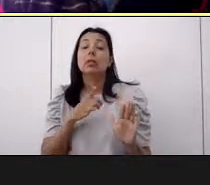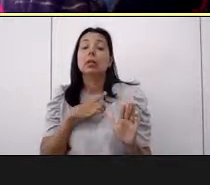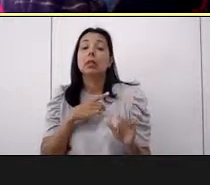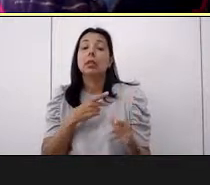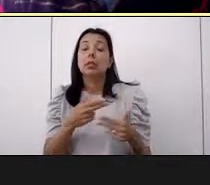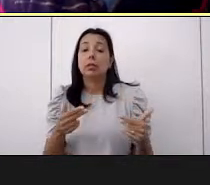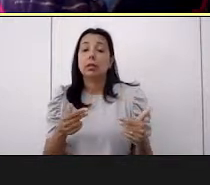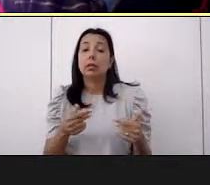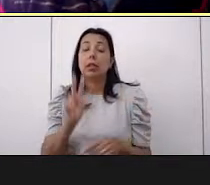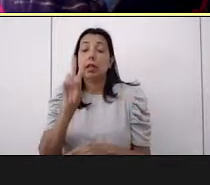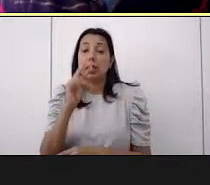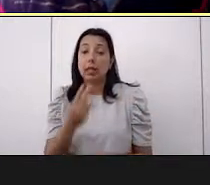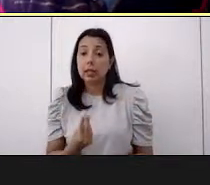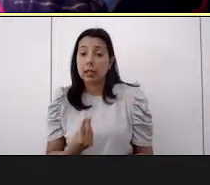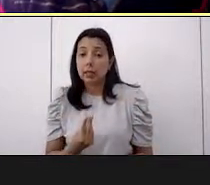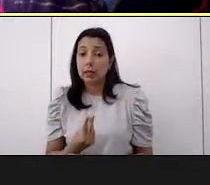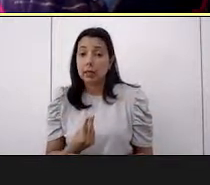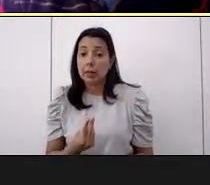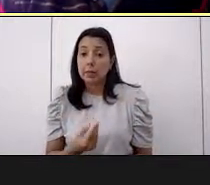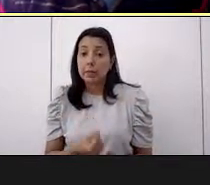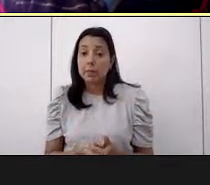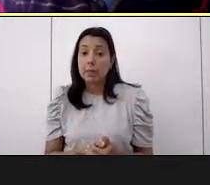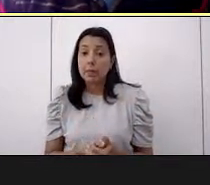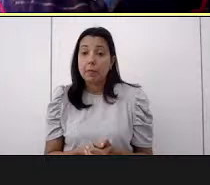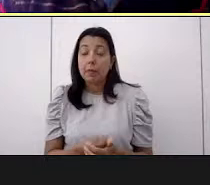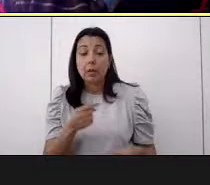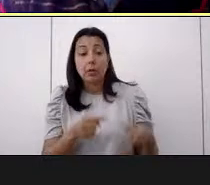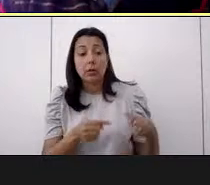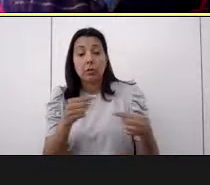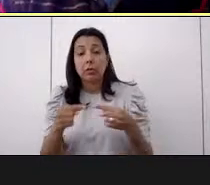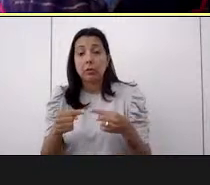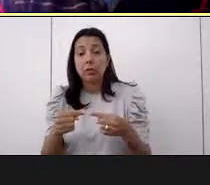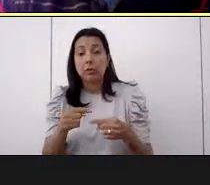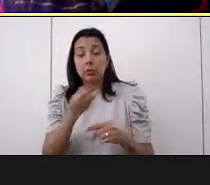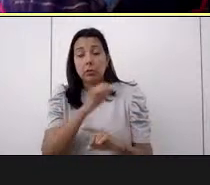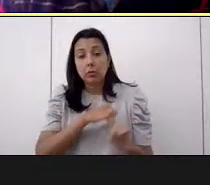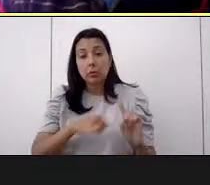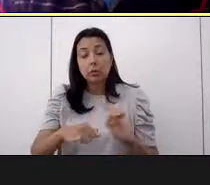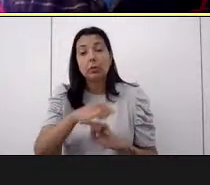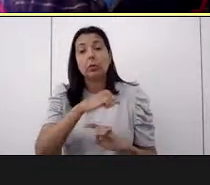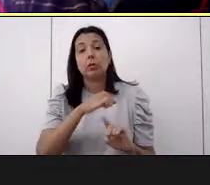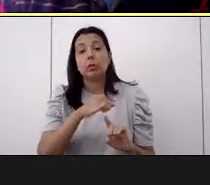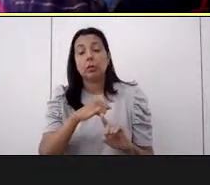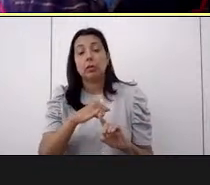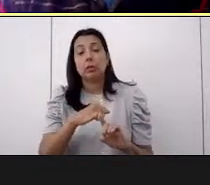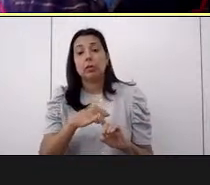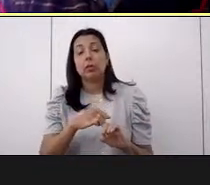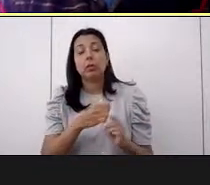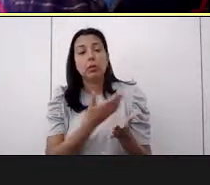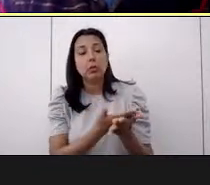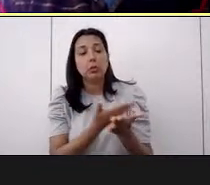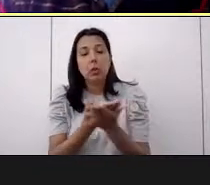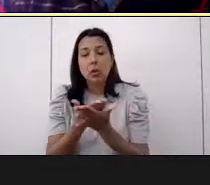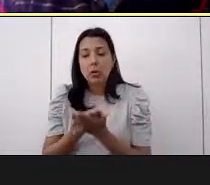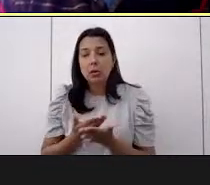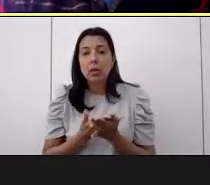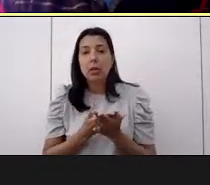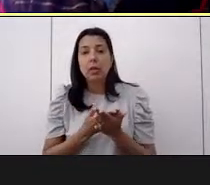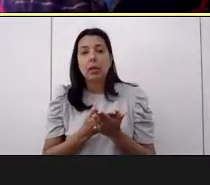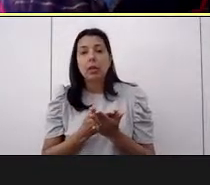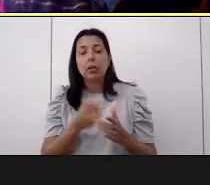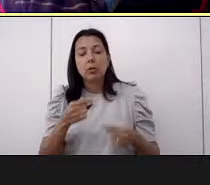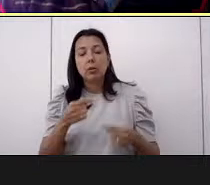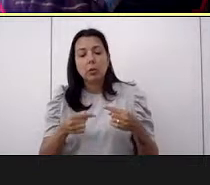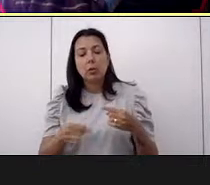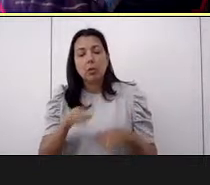It points out that the courts have little capacity to make their orientations on decision effective,